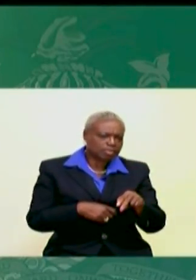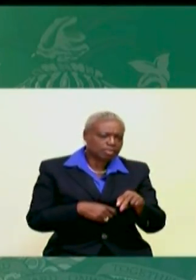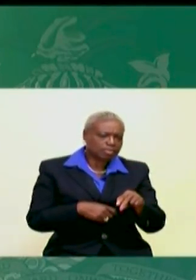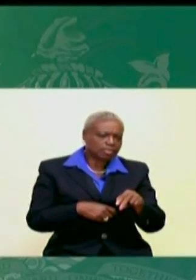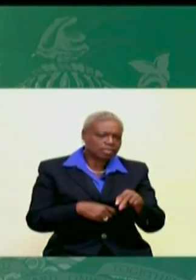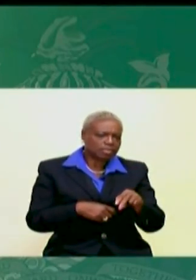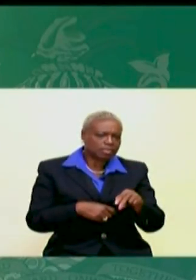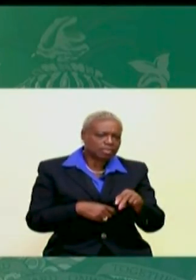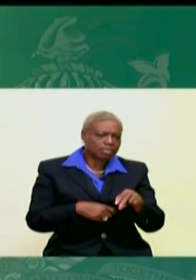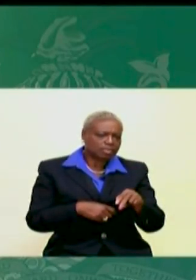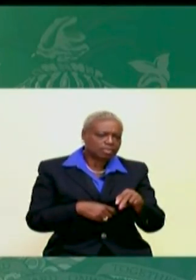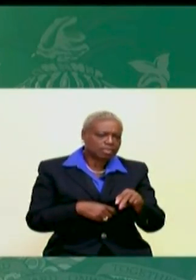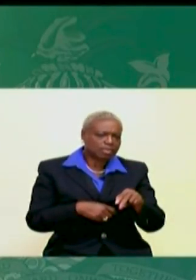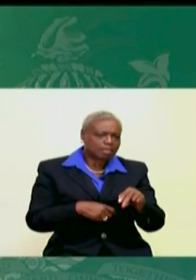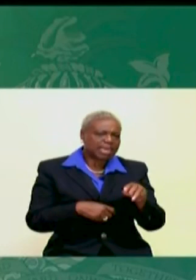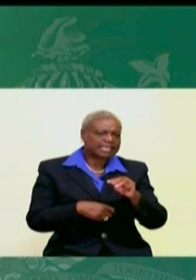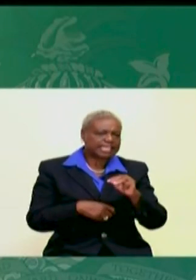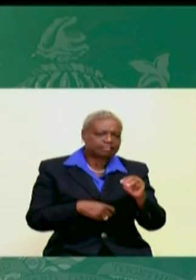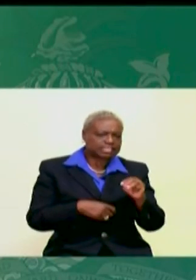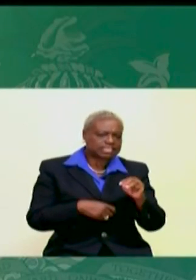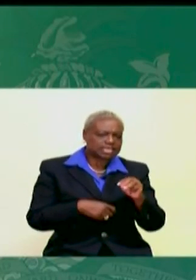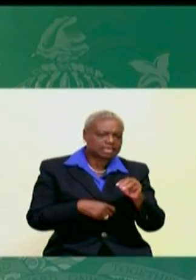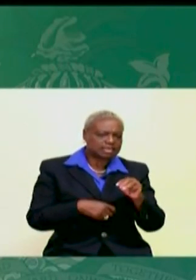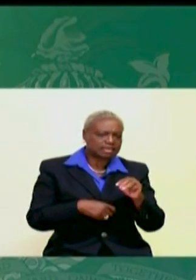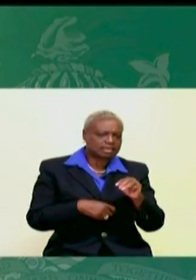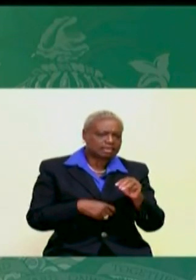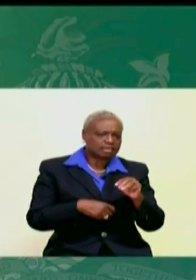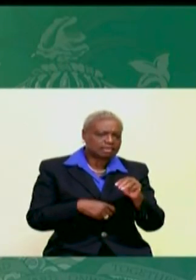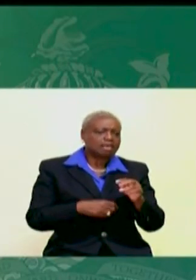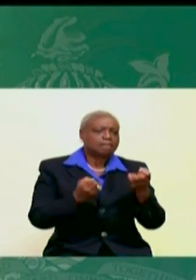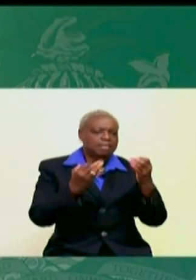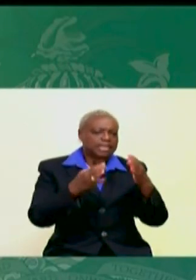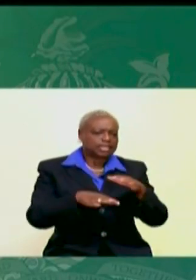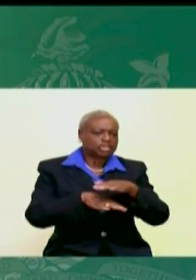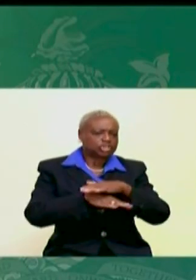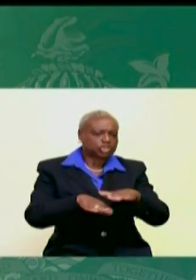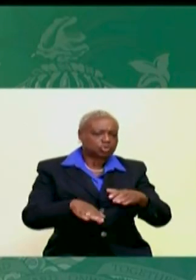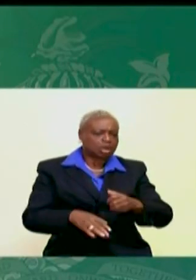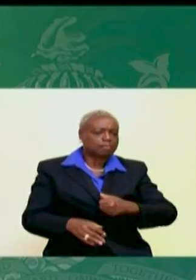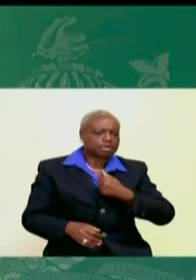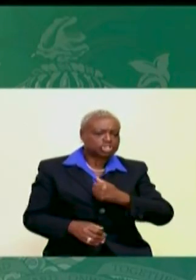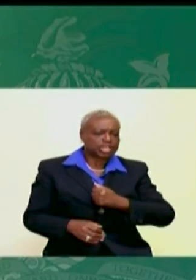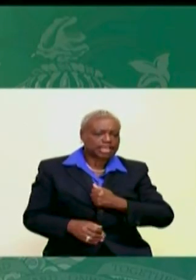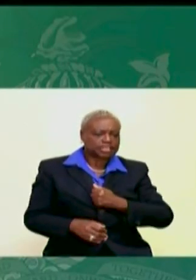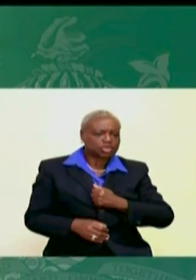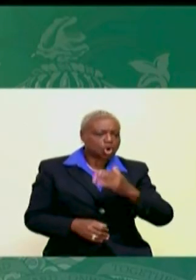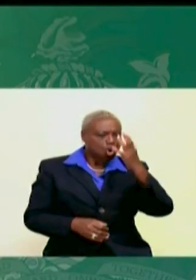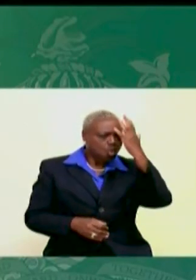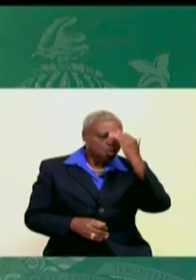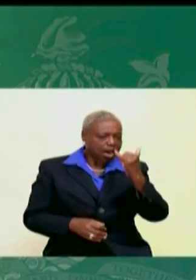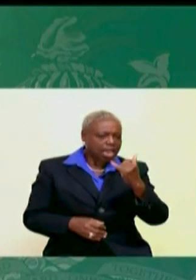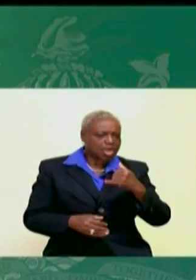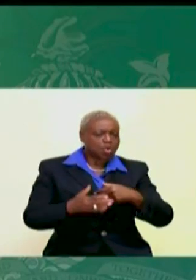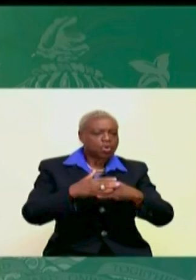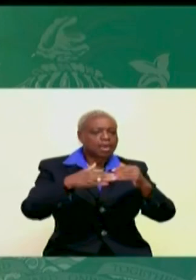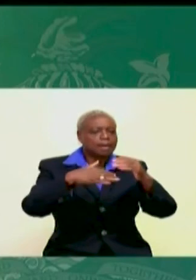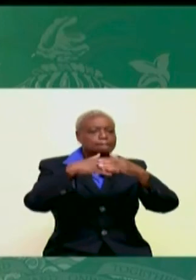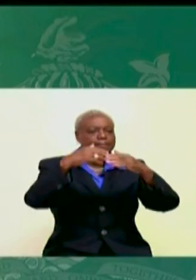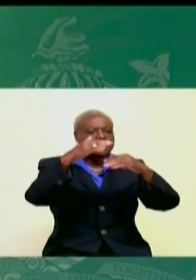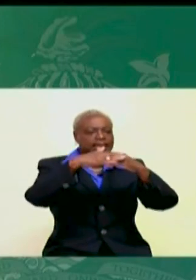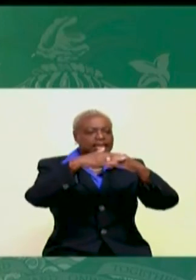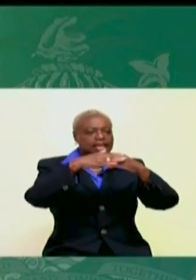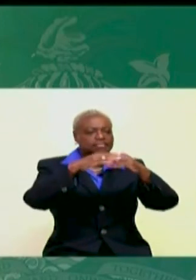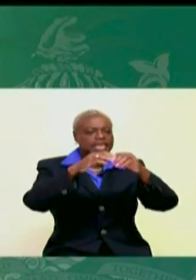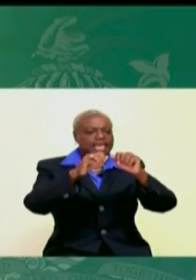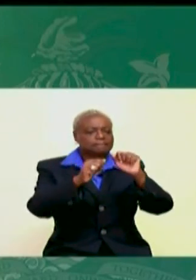many would not understand or not even have an appreciation as to why we are building the administrative complex in 8 Mile Rock,